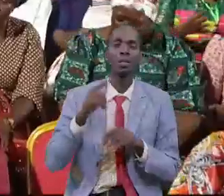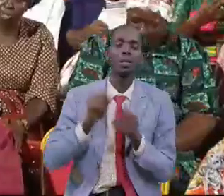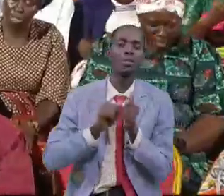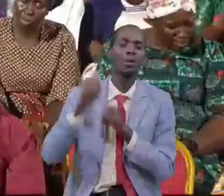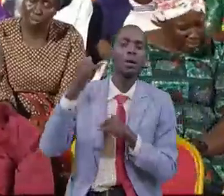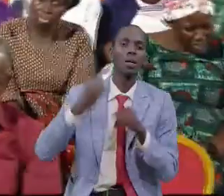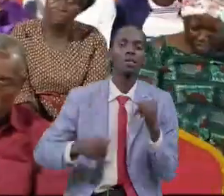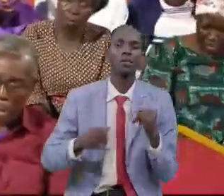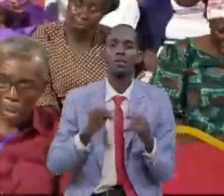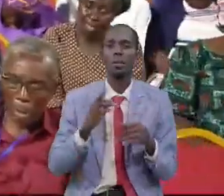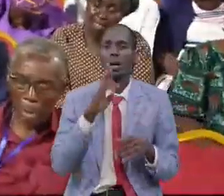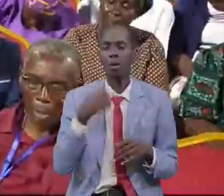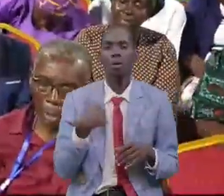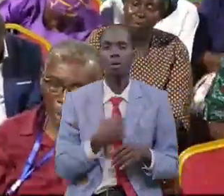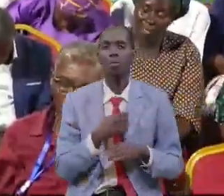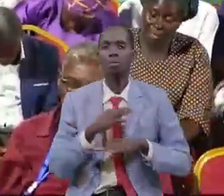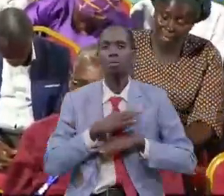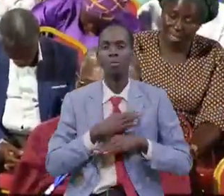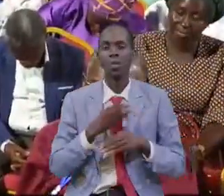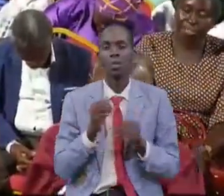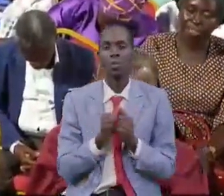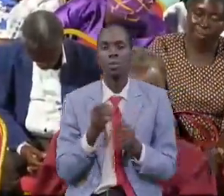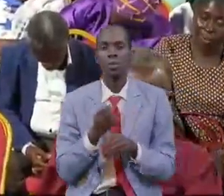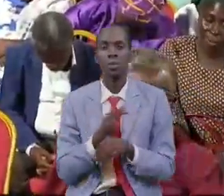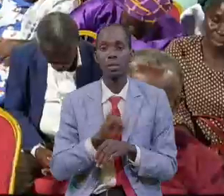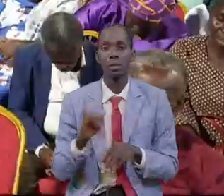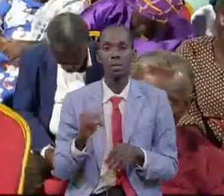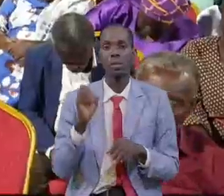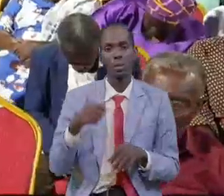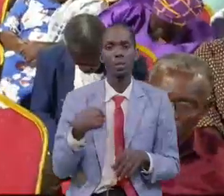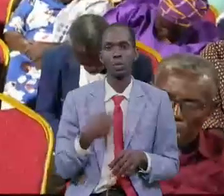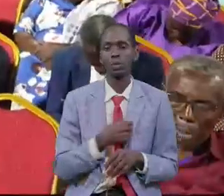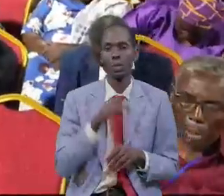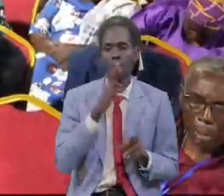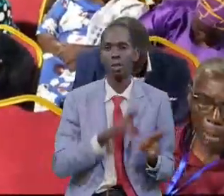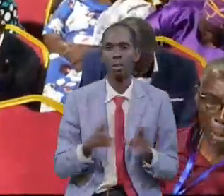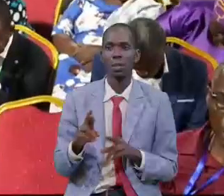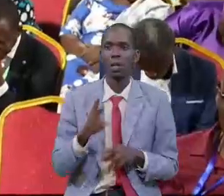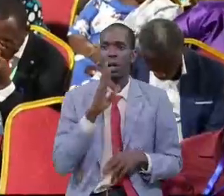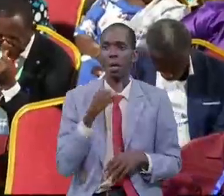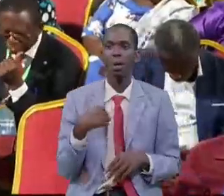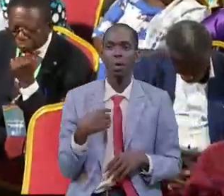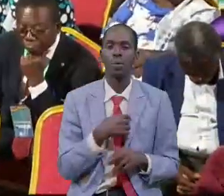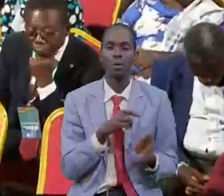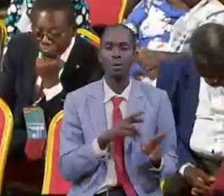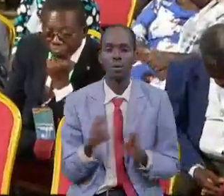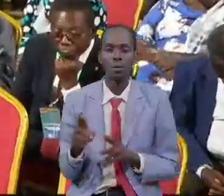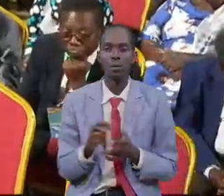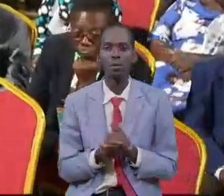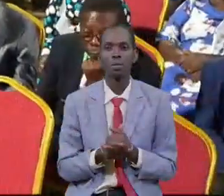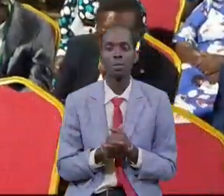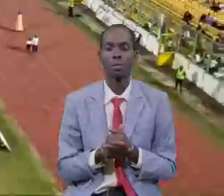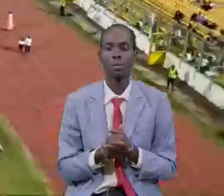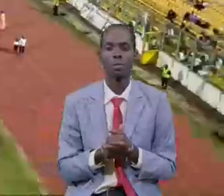we are ready. Are we ready? The one holding the flag in front, are